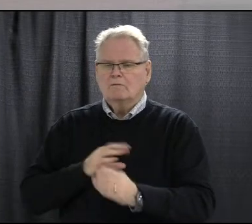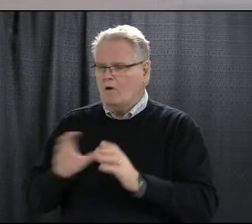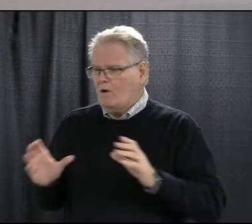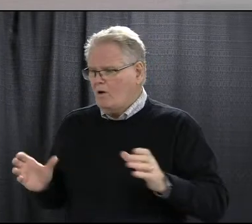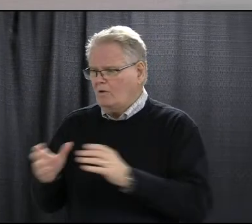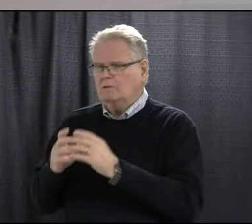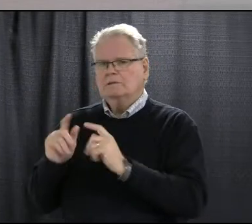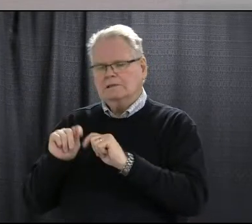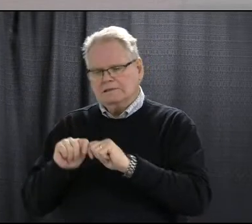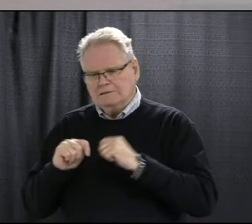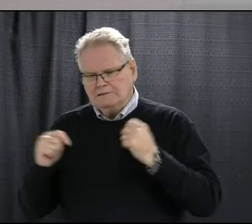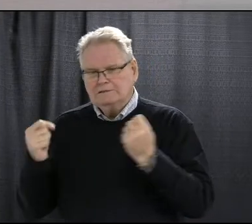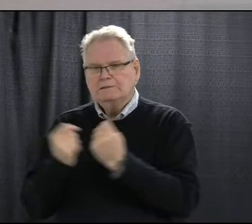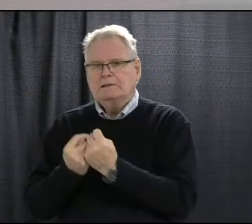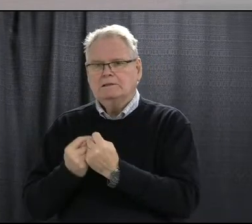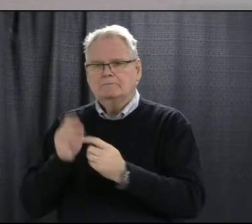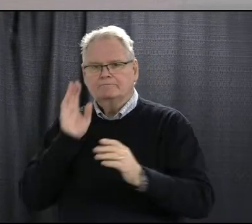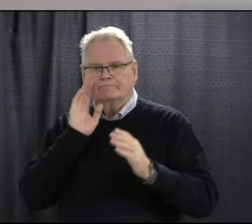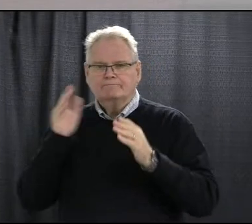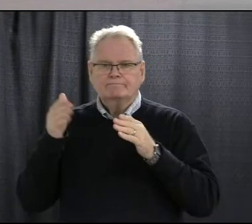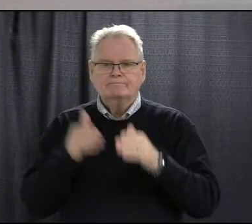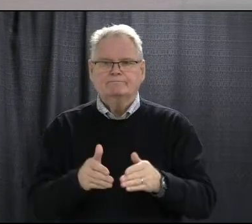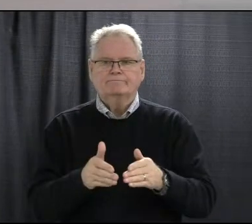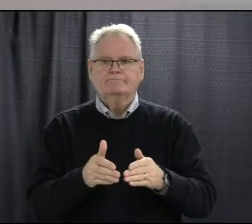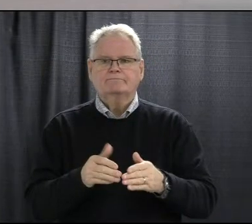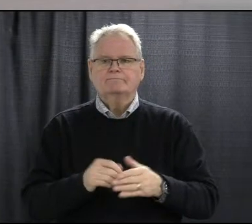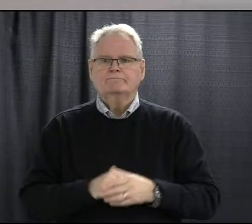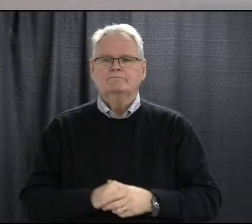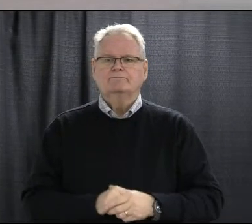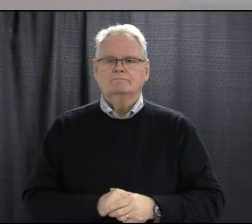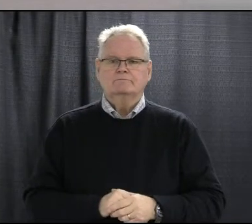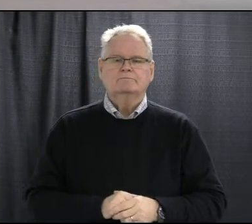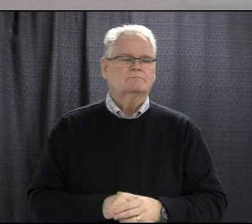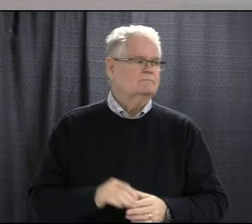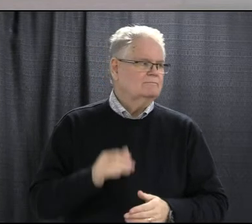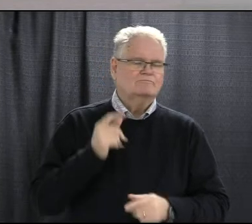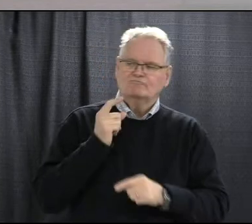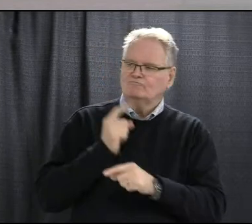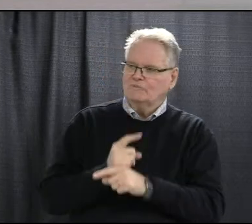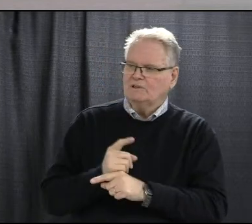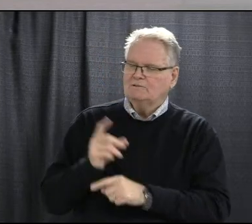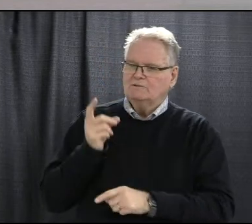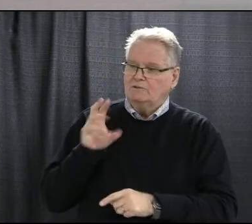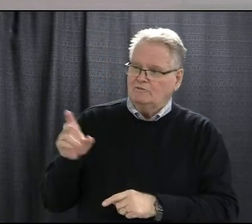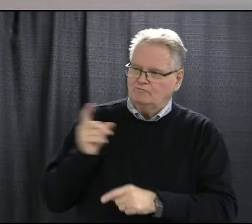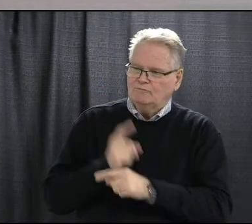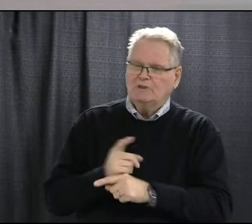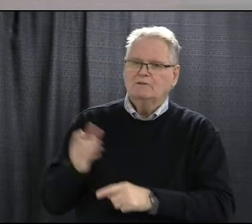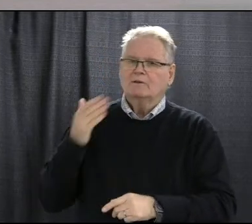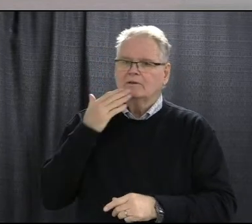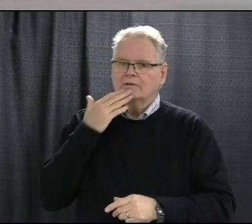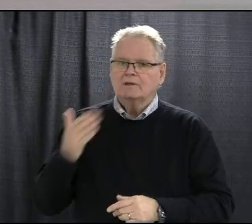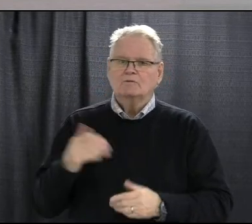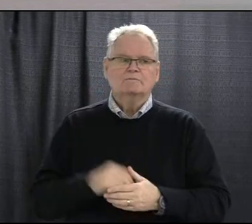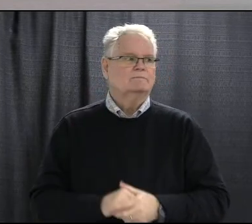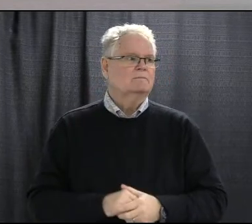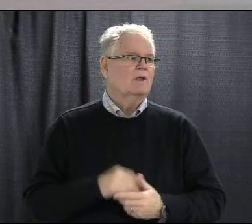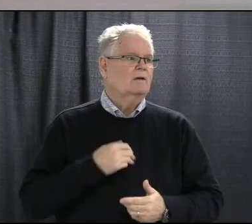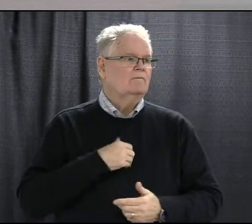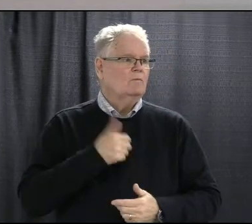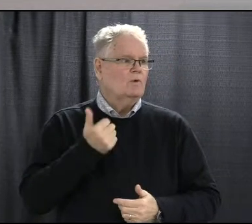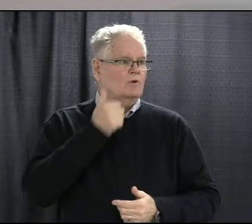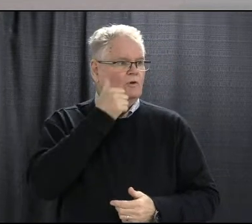I can't do better than that. So, Minister, you said, you know, it's obvious why we're doing